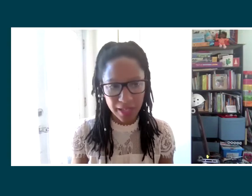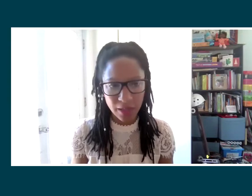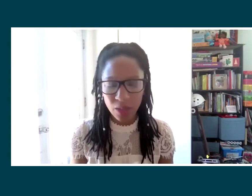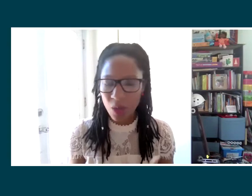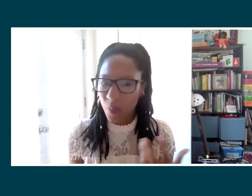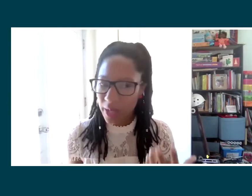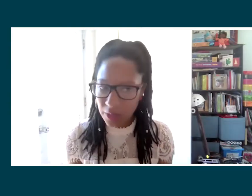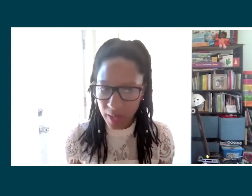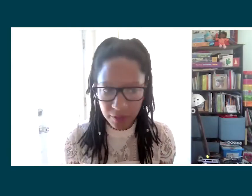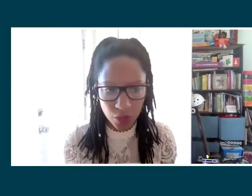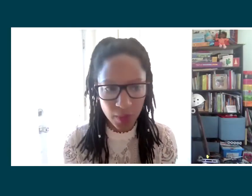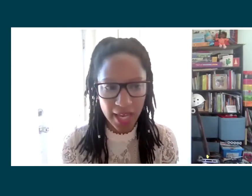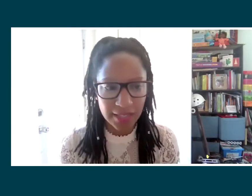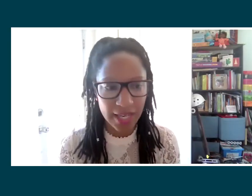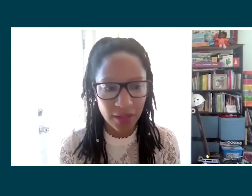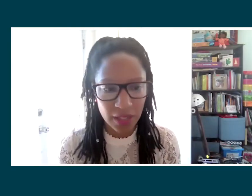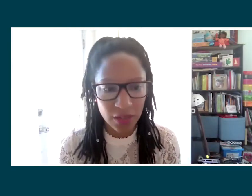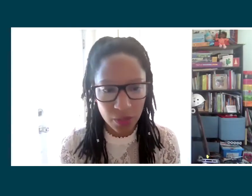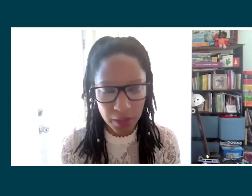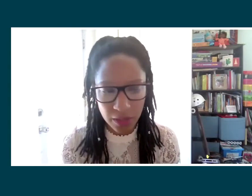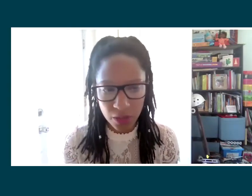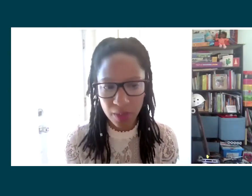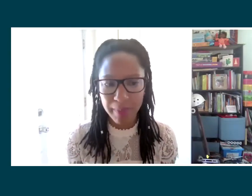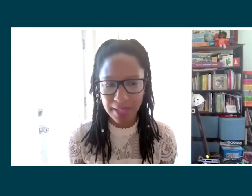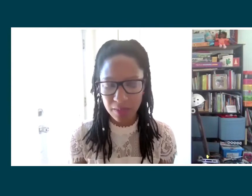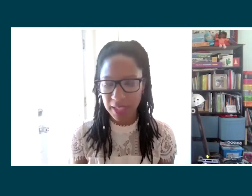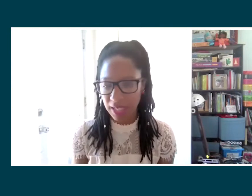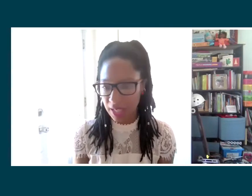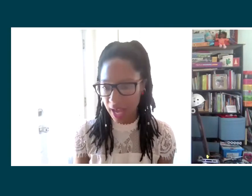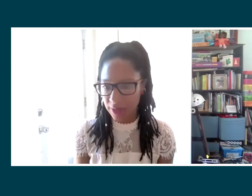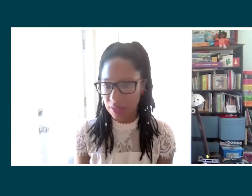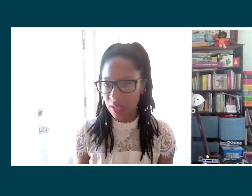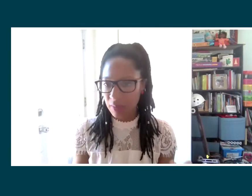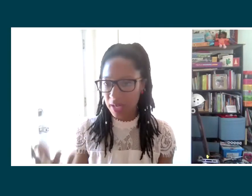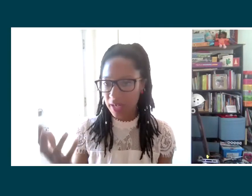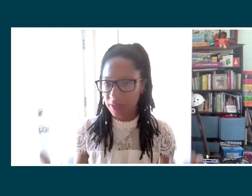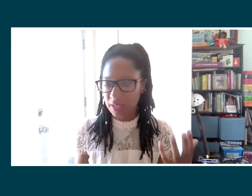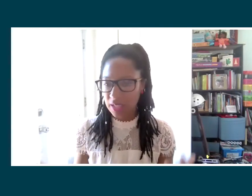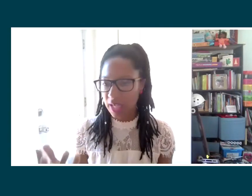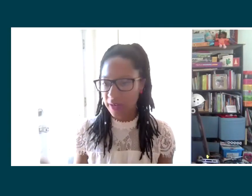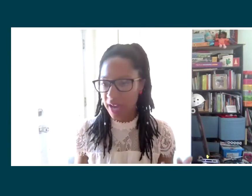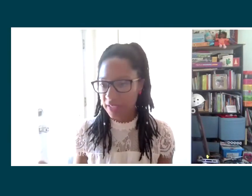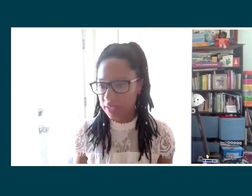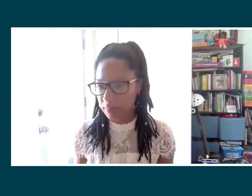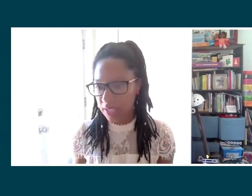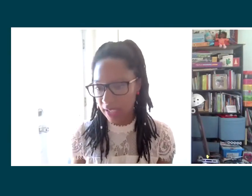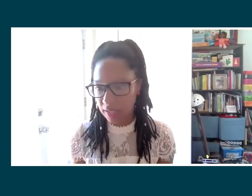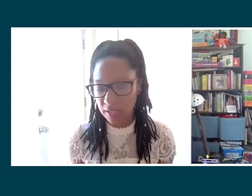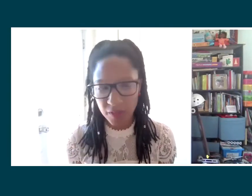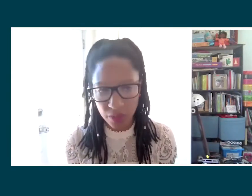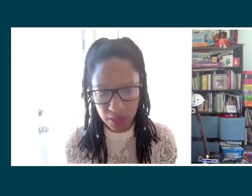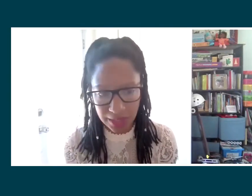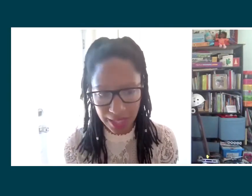time together. We also have 2 ASL interpreters who are meant to be in the house, but I understand that they are having some